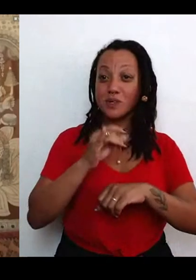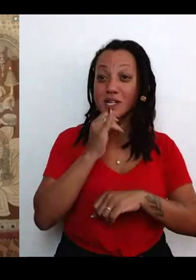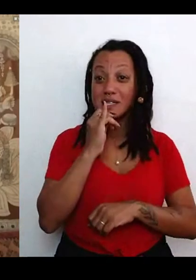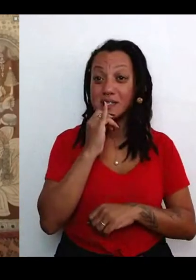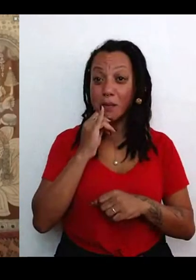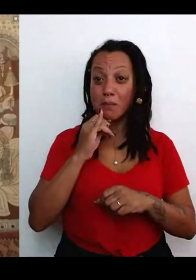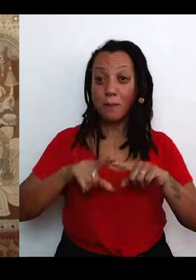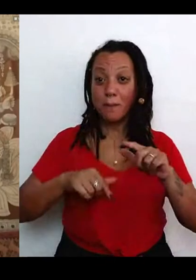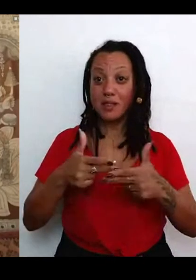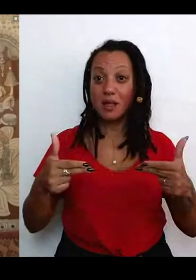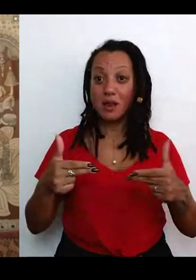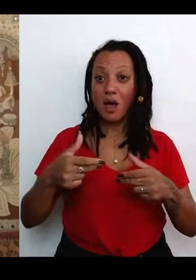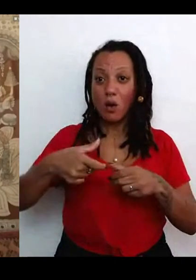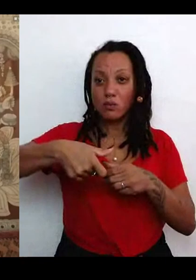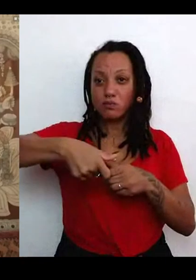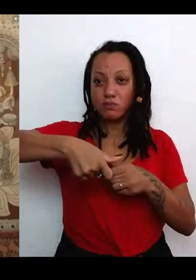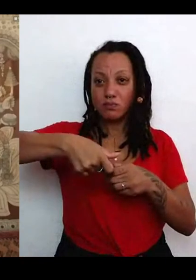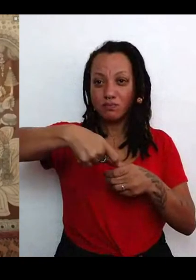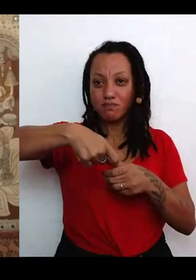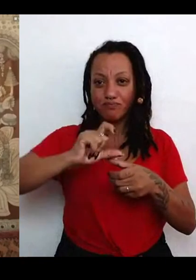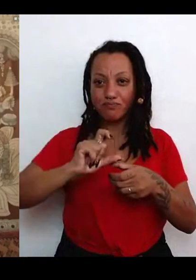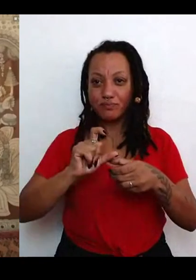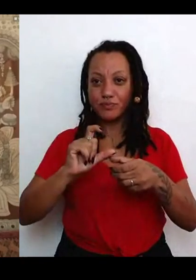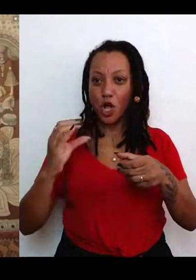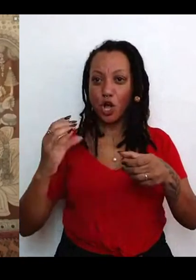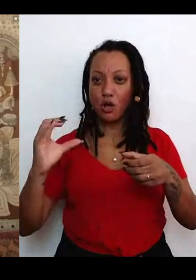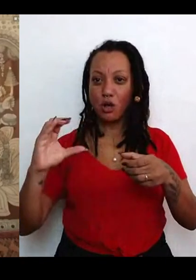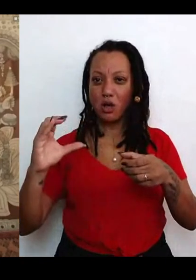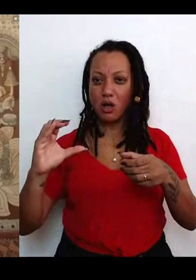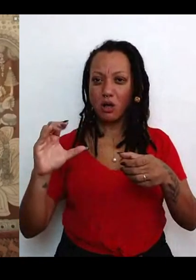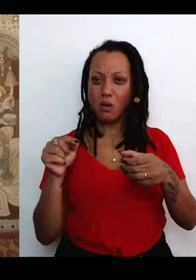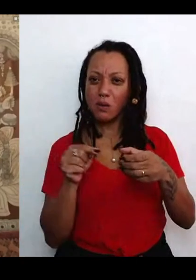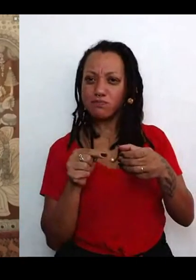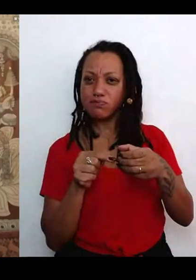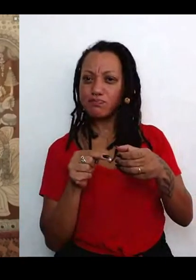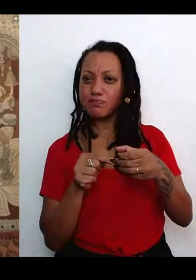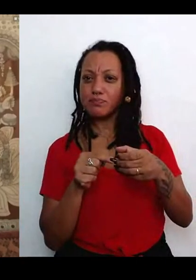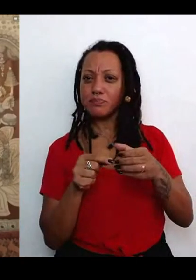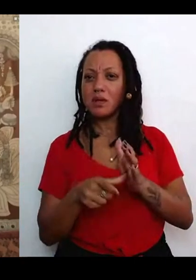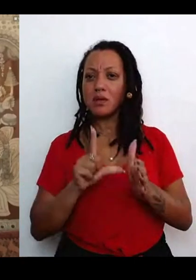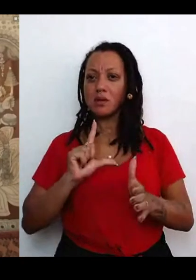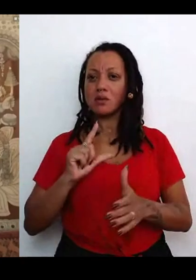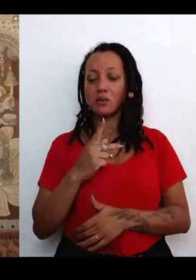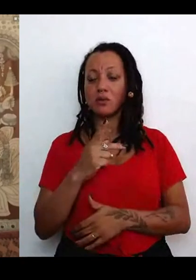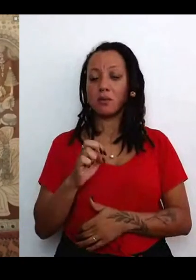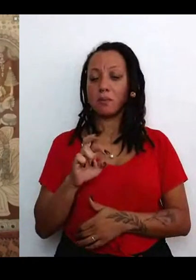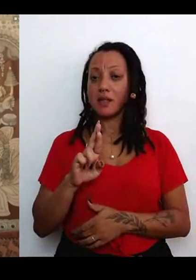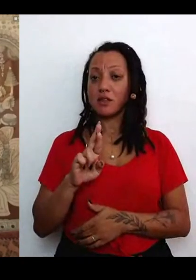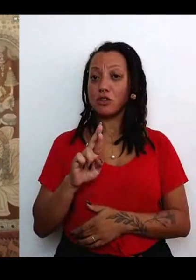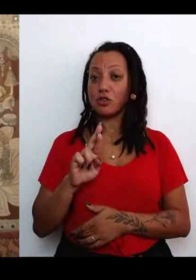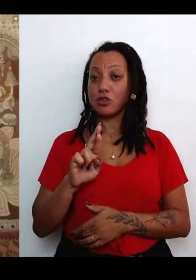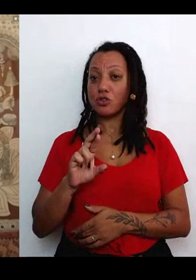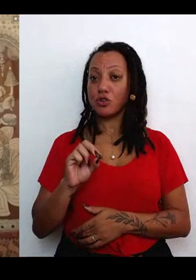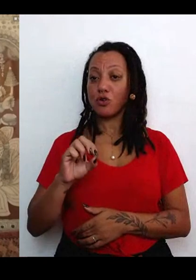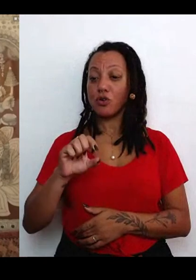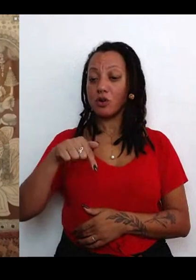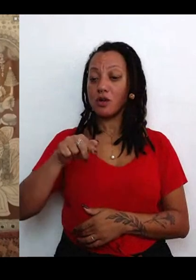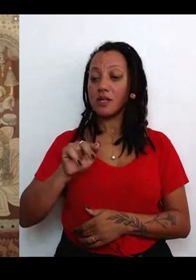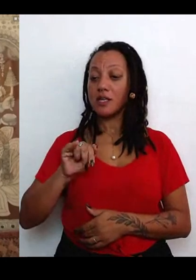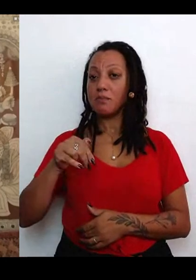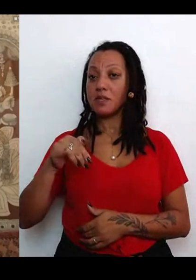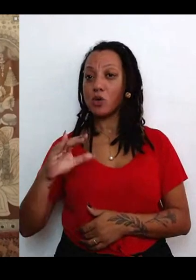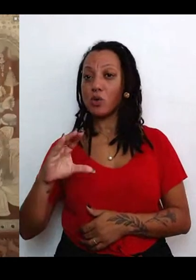petrochemicals in the plastic or the fossil energy used to mine that water